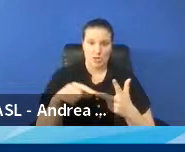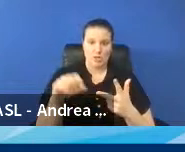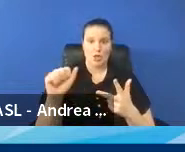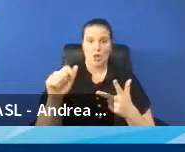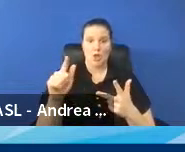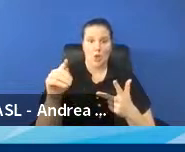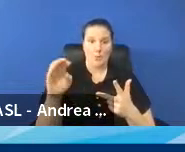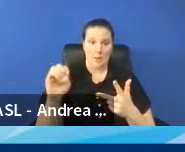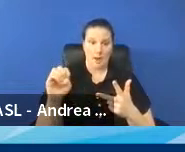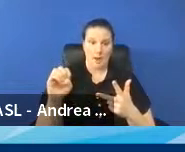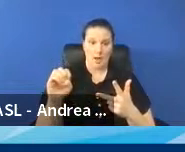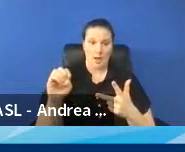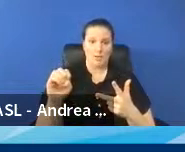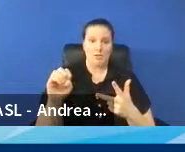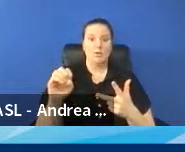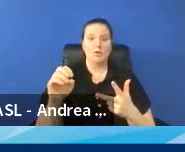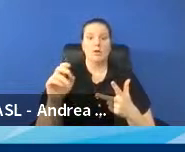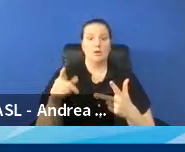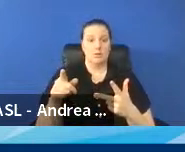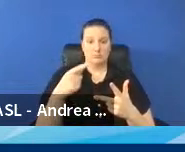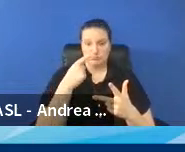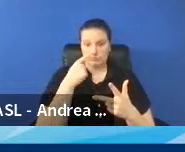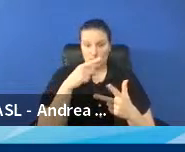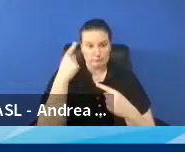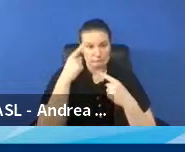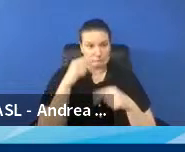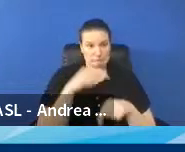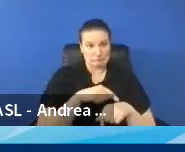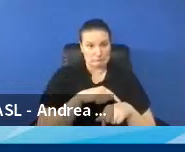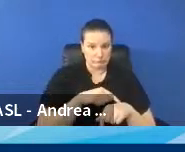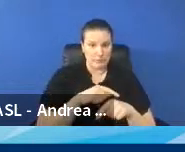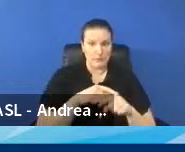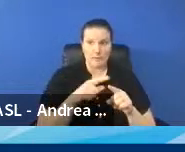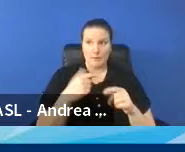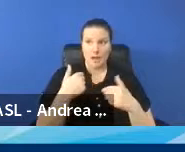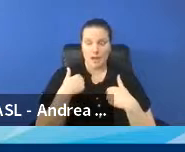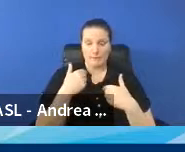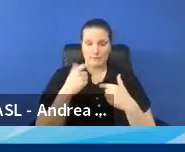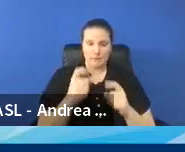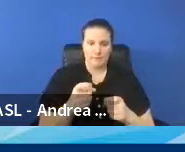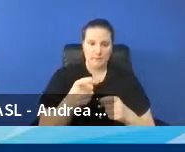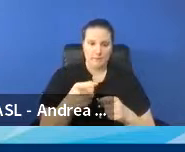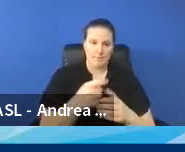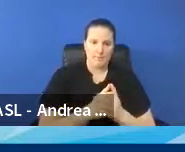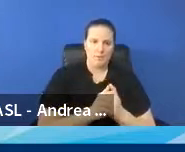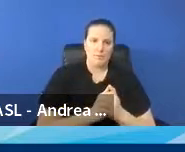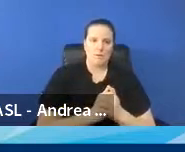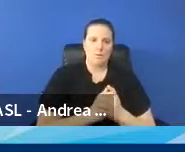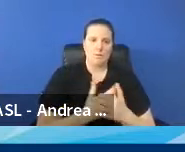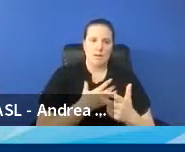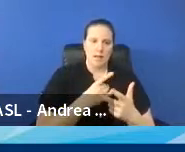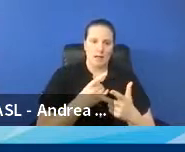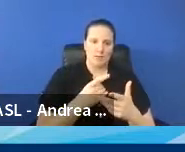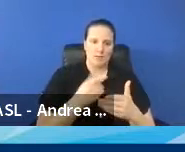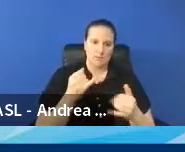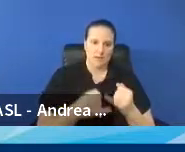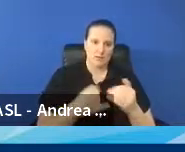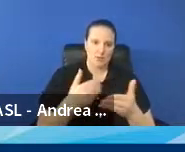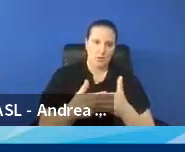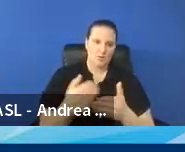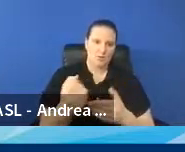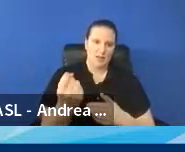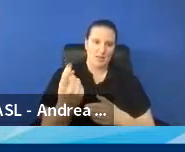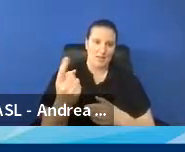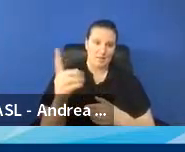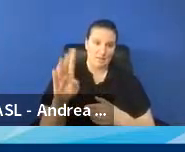Salome Chimuku, be mindful of the time that we have allocated. We would like to end as close to